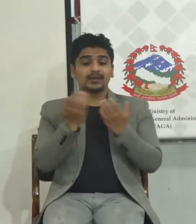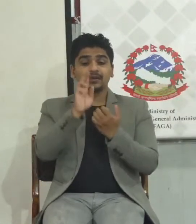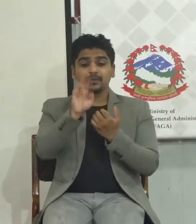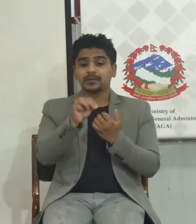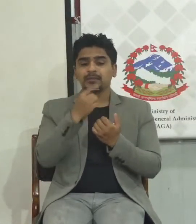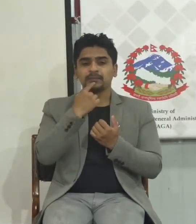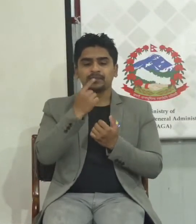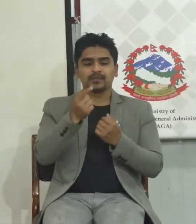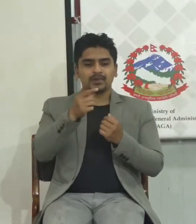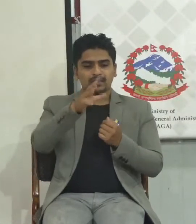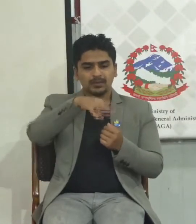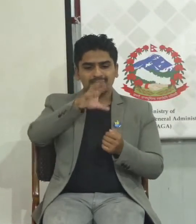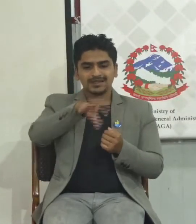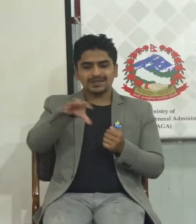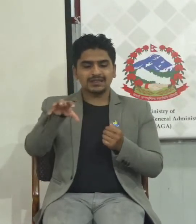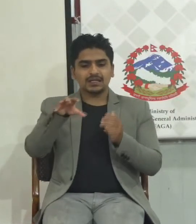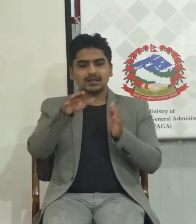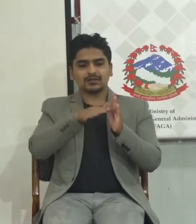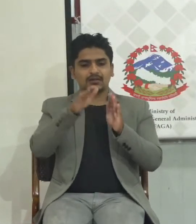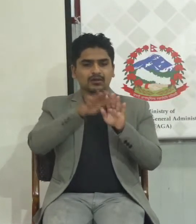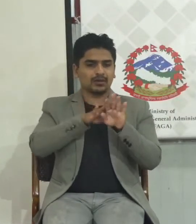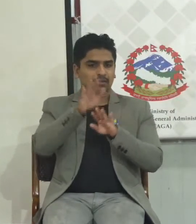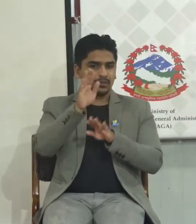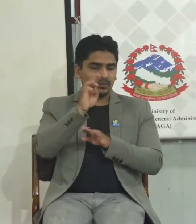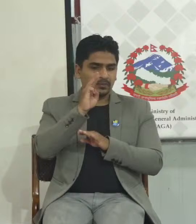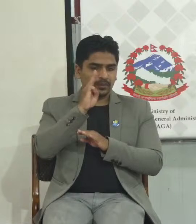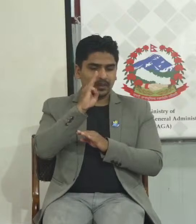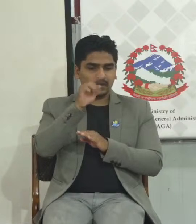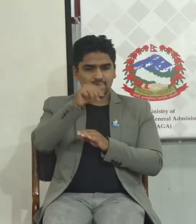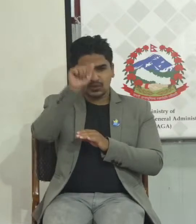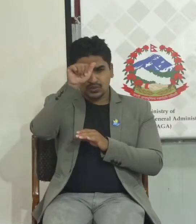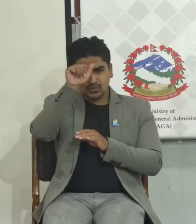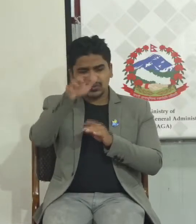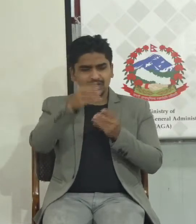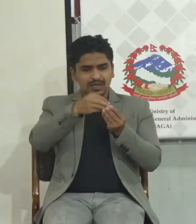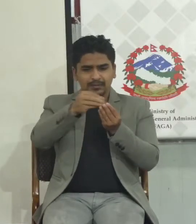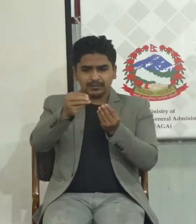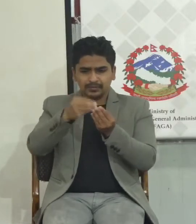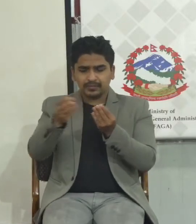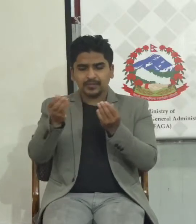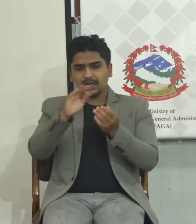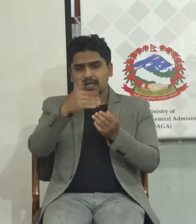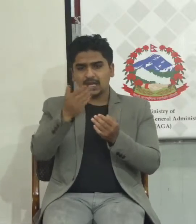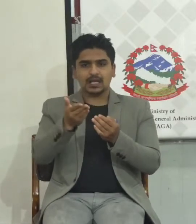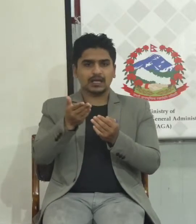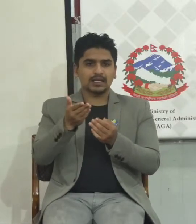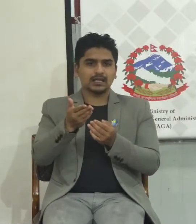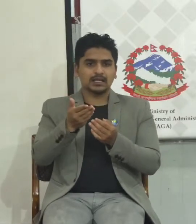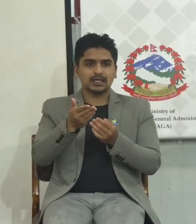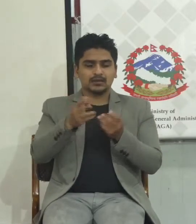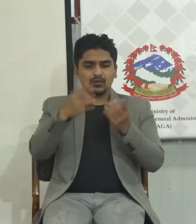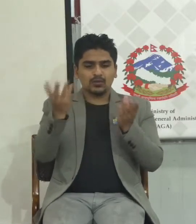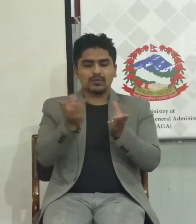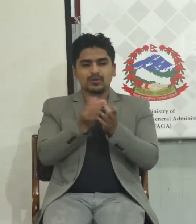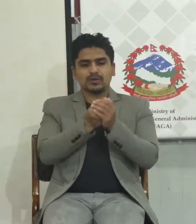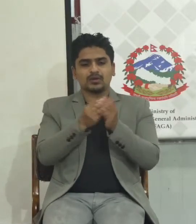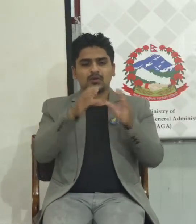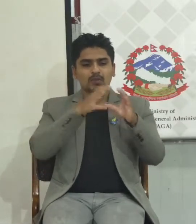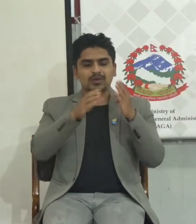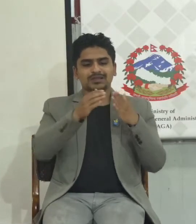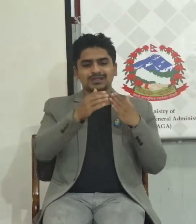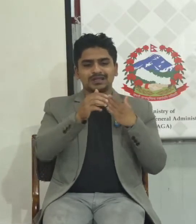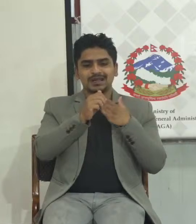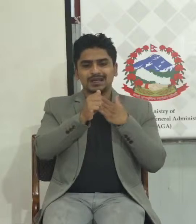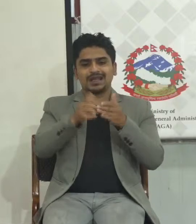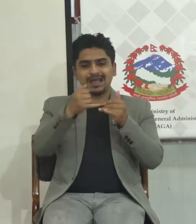news distribution, so they should prepare the overall communication guidelines and who could be our potential readers and what mediums